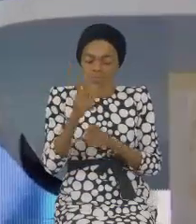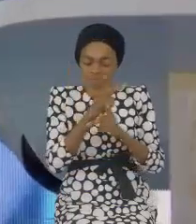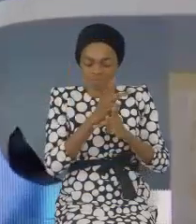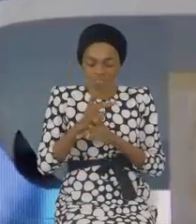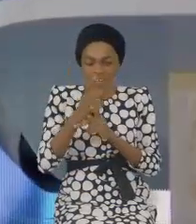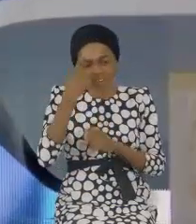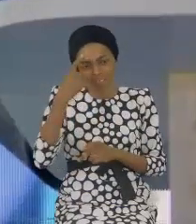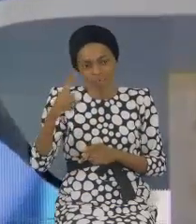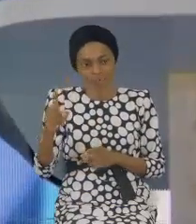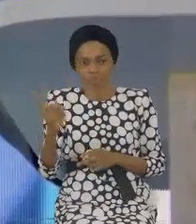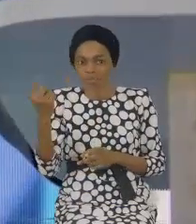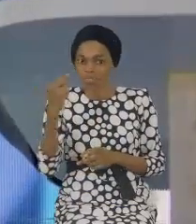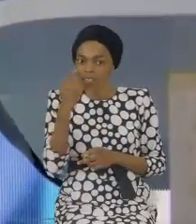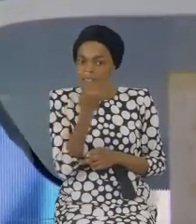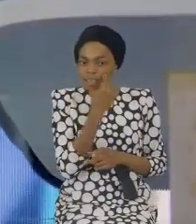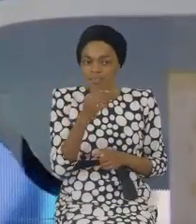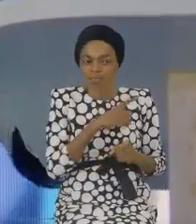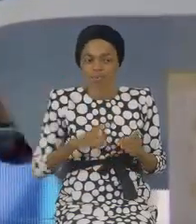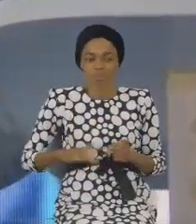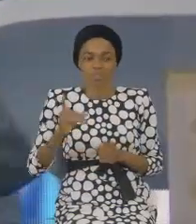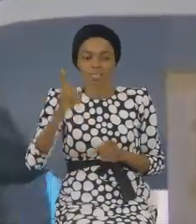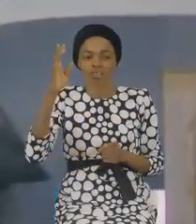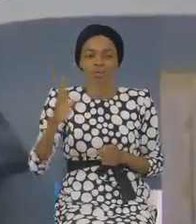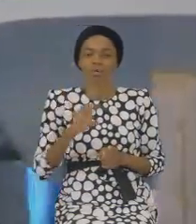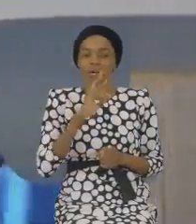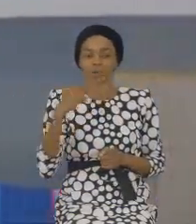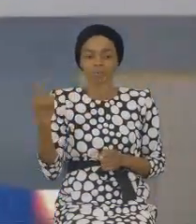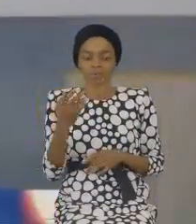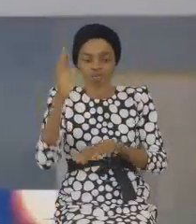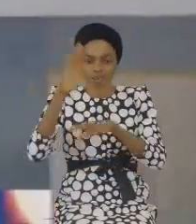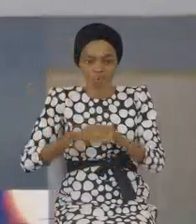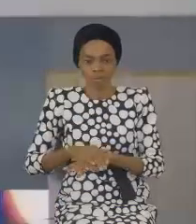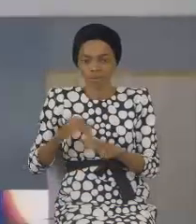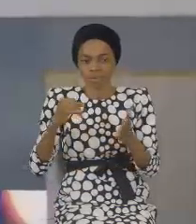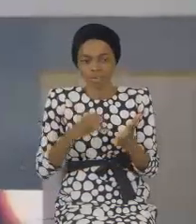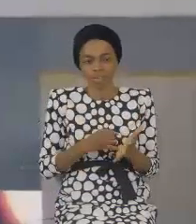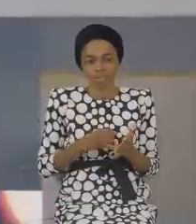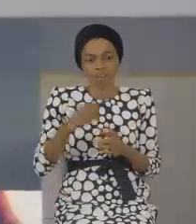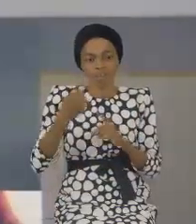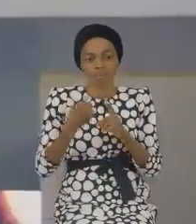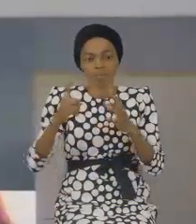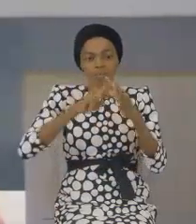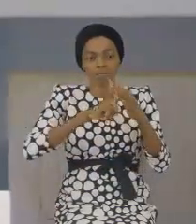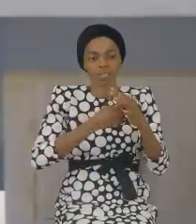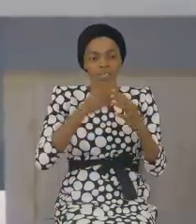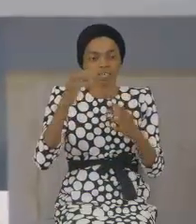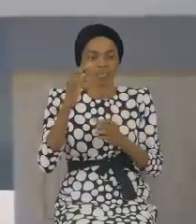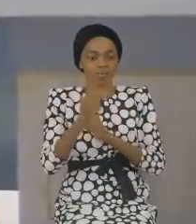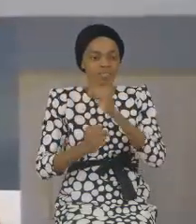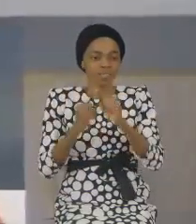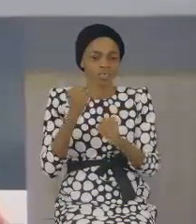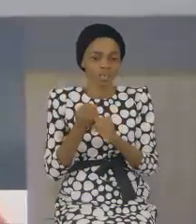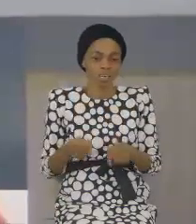for. The eyes of the Lord thy God are always upon it from the beginning of the